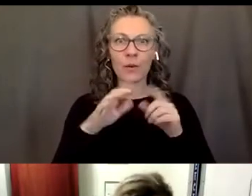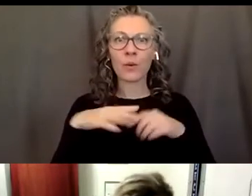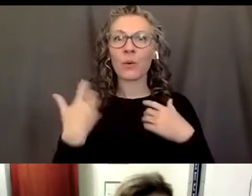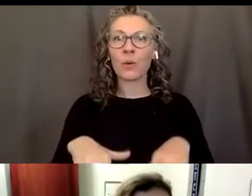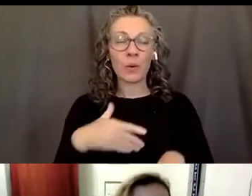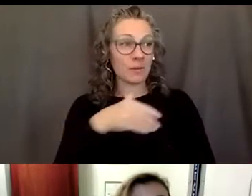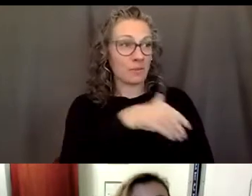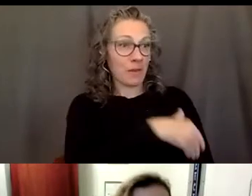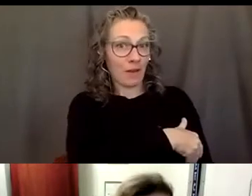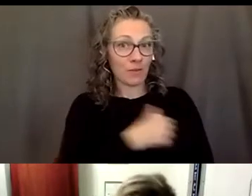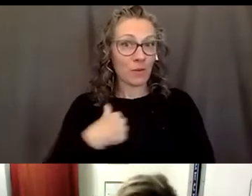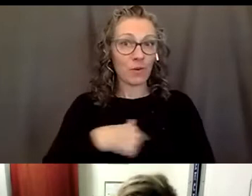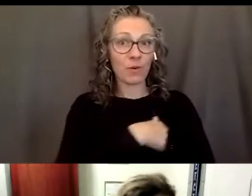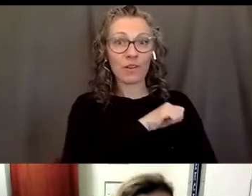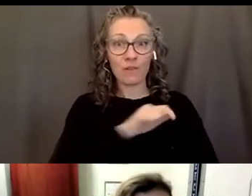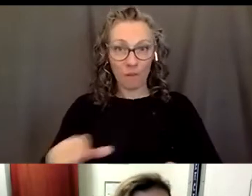every one of us is